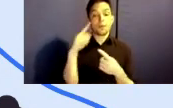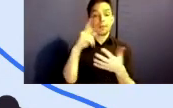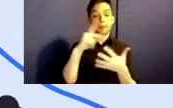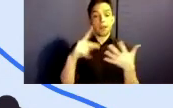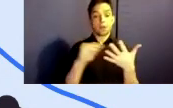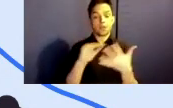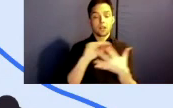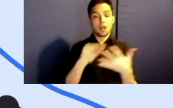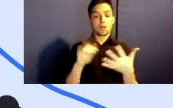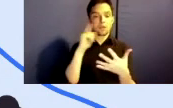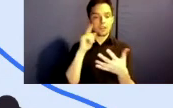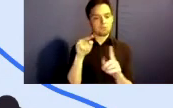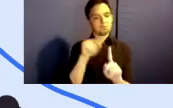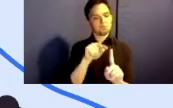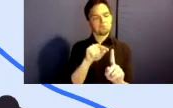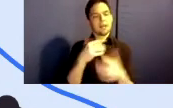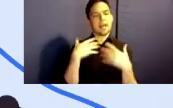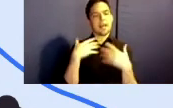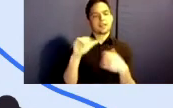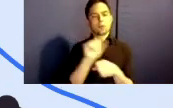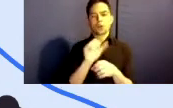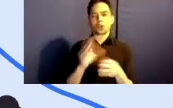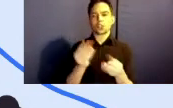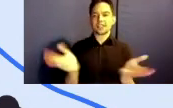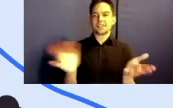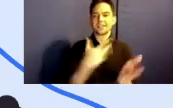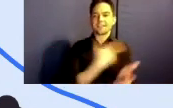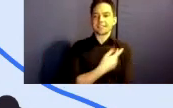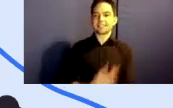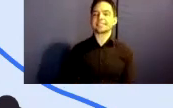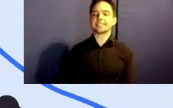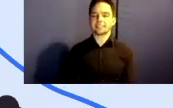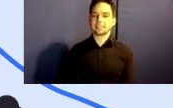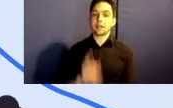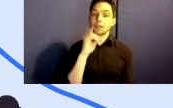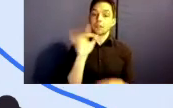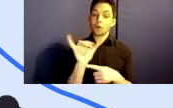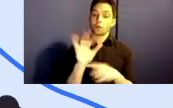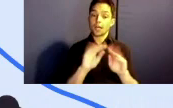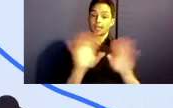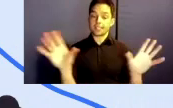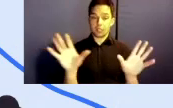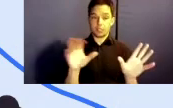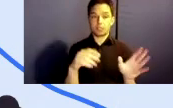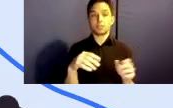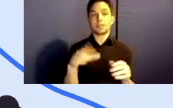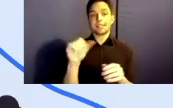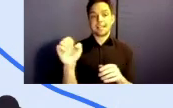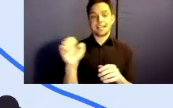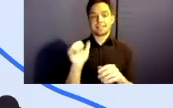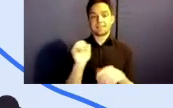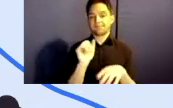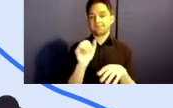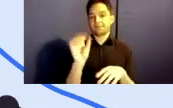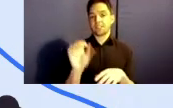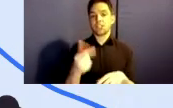that that would go to, say, the healthcare workers delivering the vaccine. I think there is also a clear case to make that GBV service